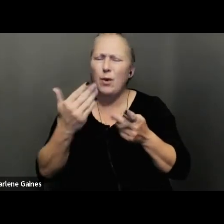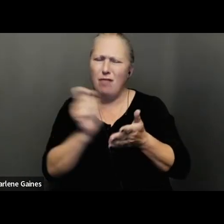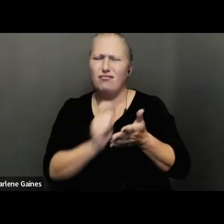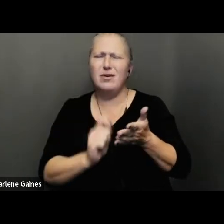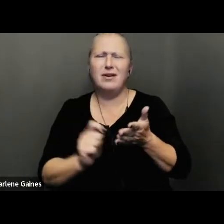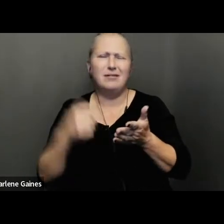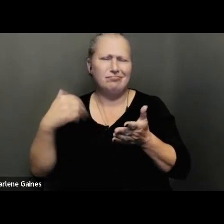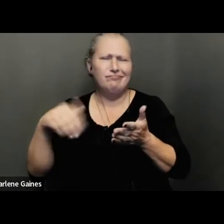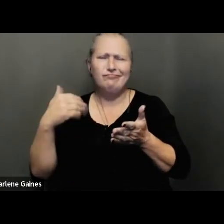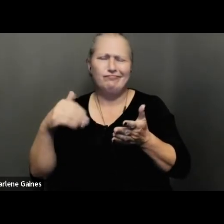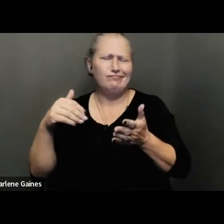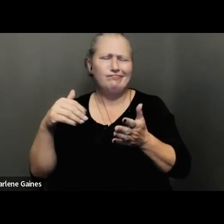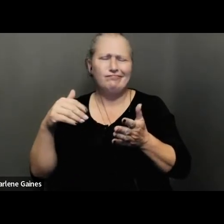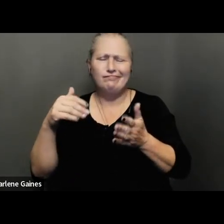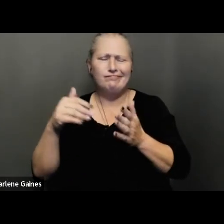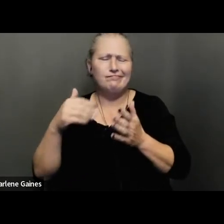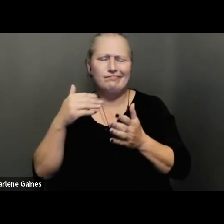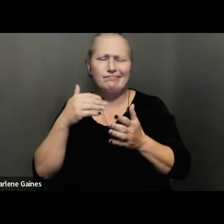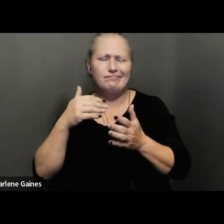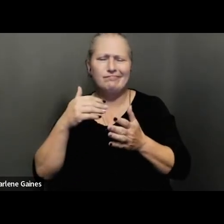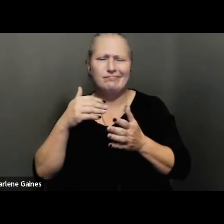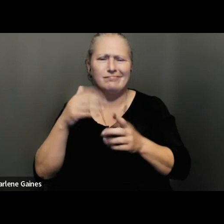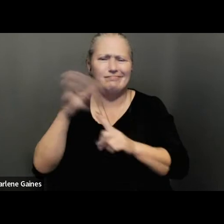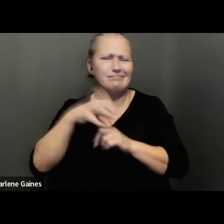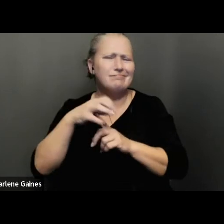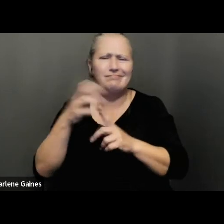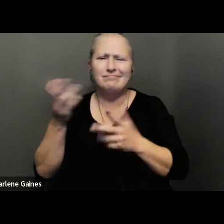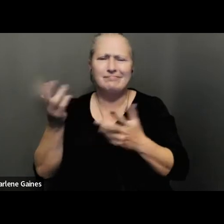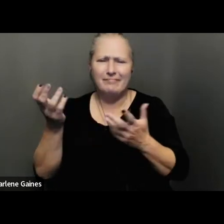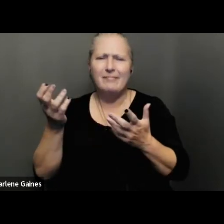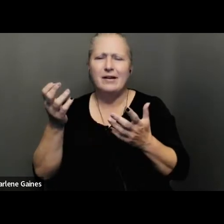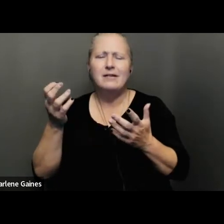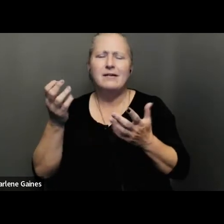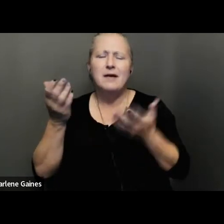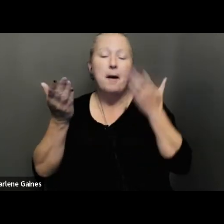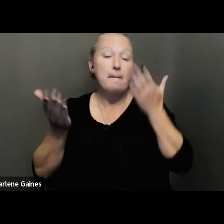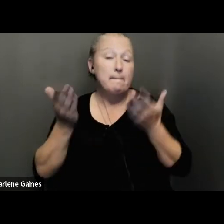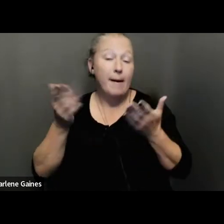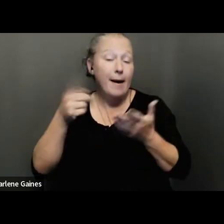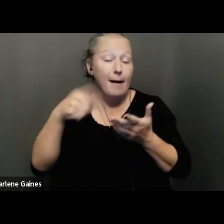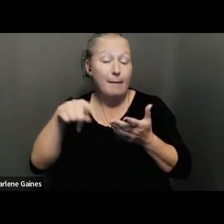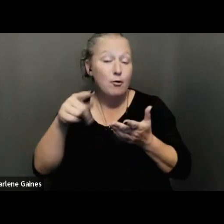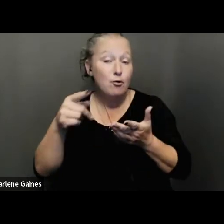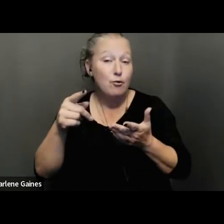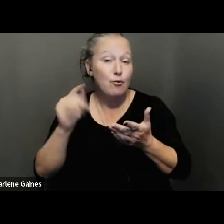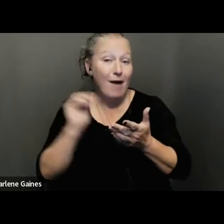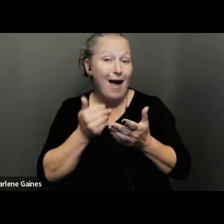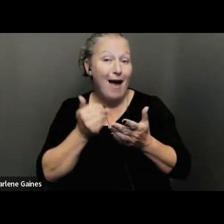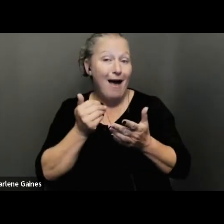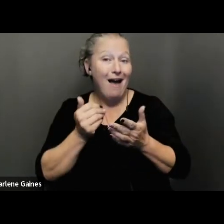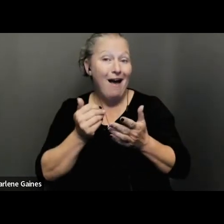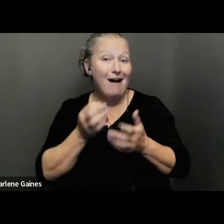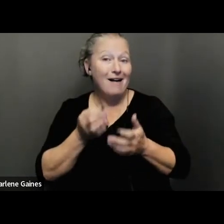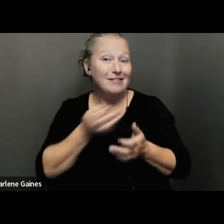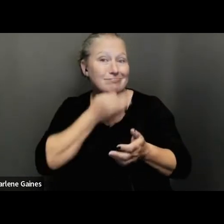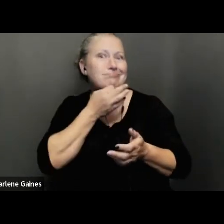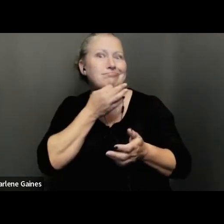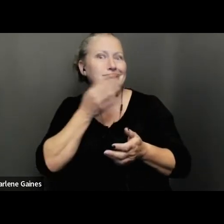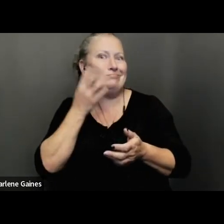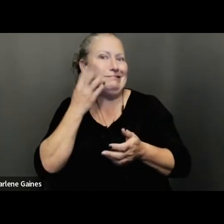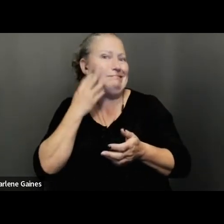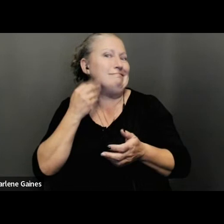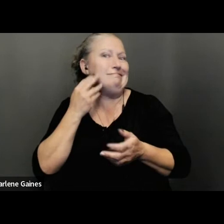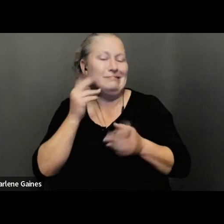it's it's outstanding. Which means that maybe you had some of our expert people here, not that you can't